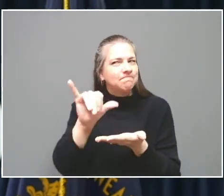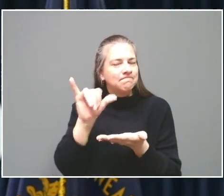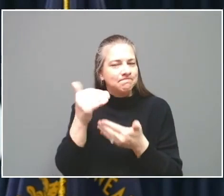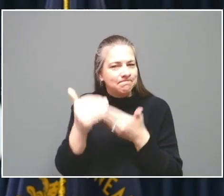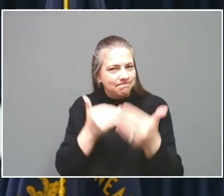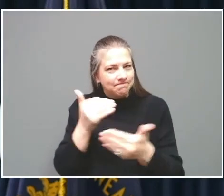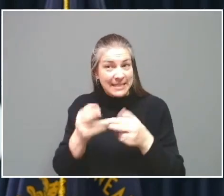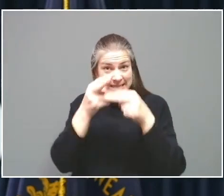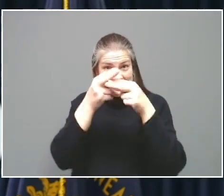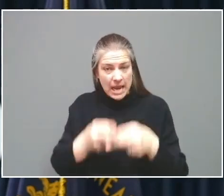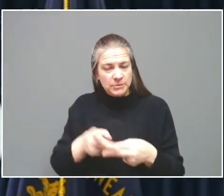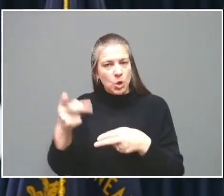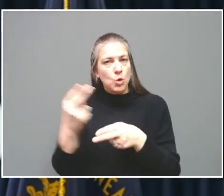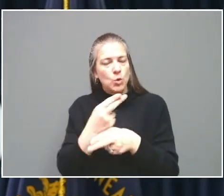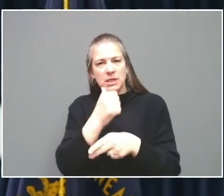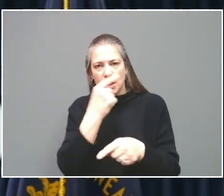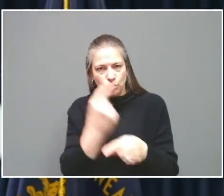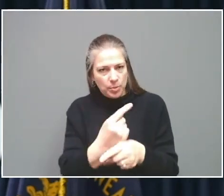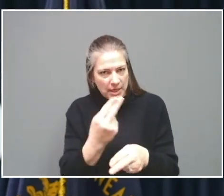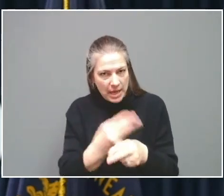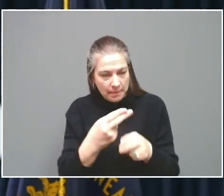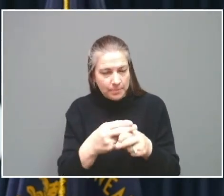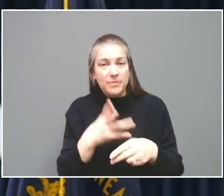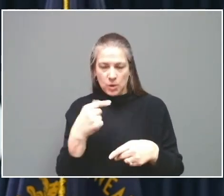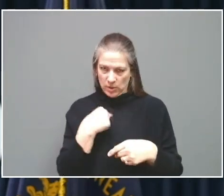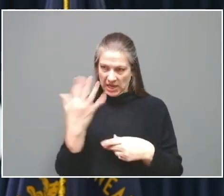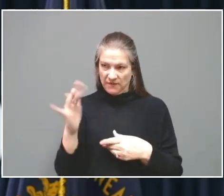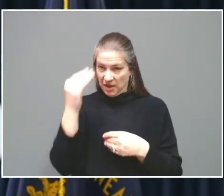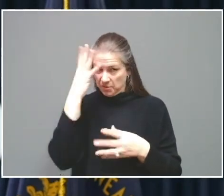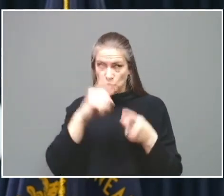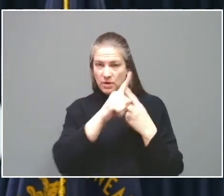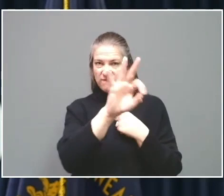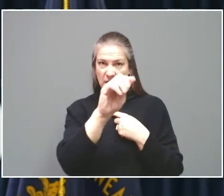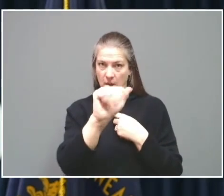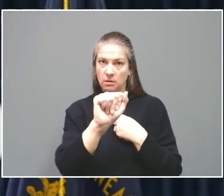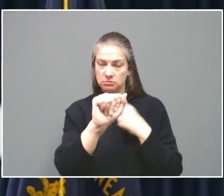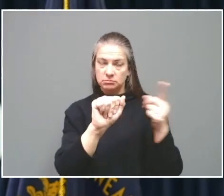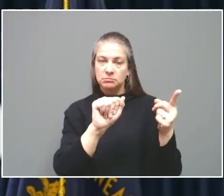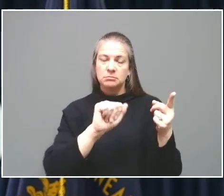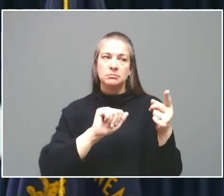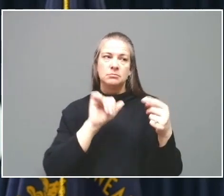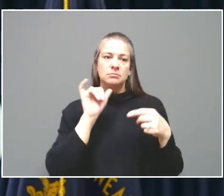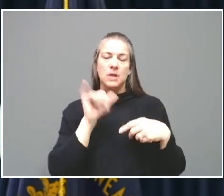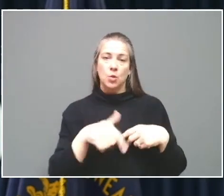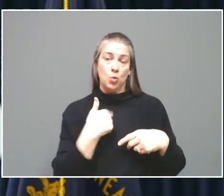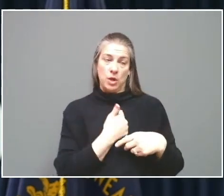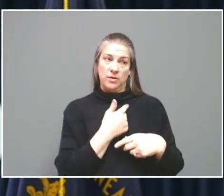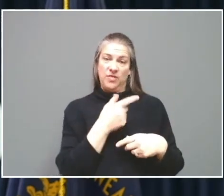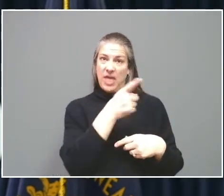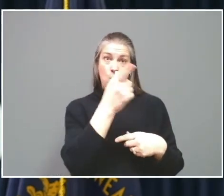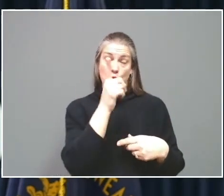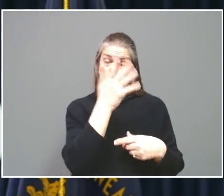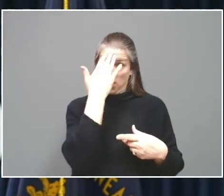that were used inappropriately, and we are providing that information to FEMA, something that we otherwise would not have known. When you look